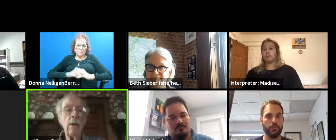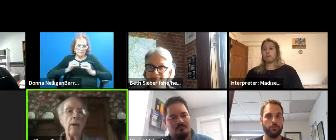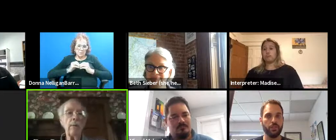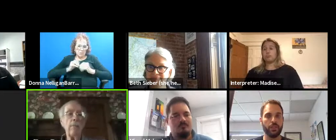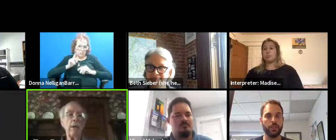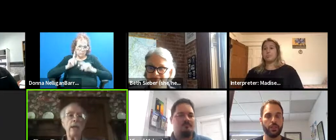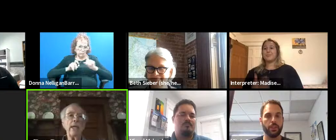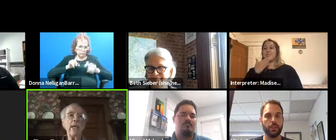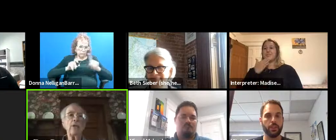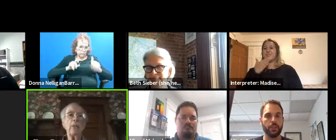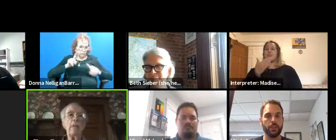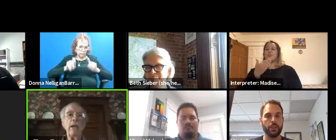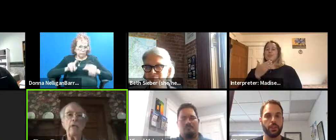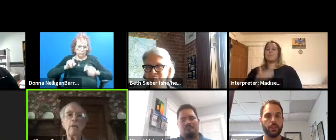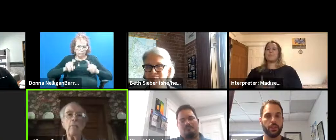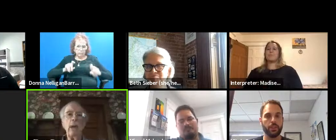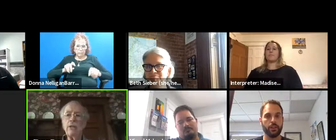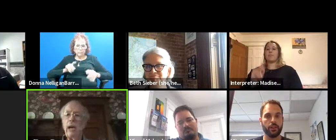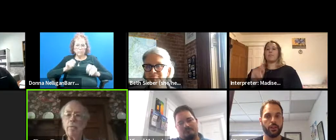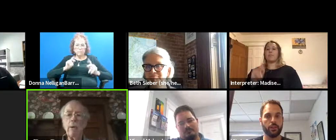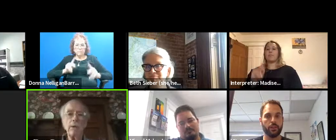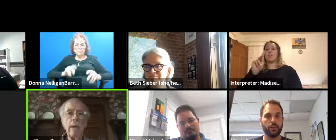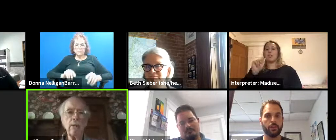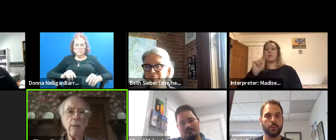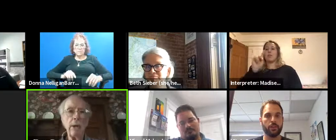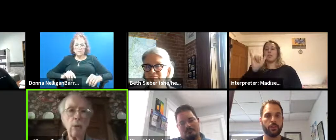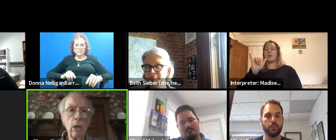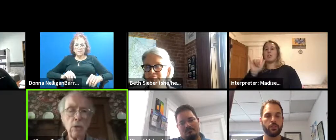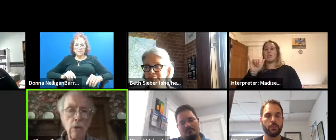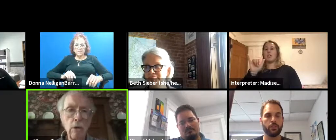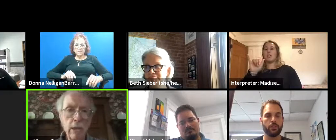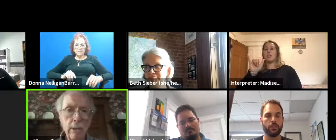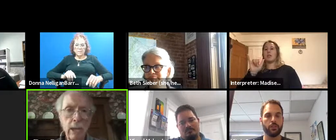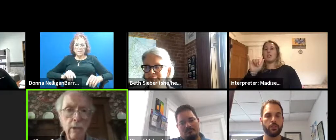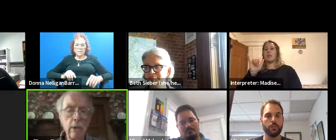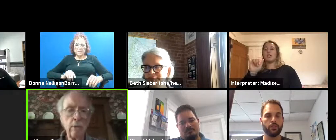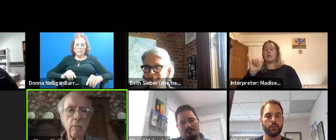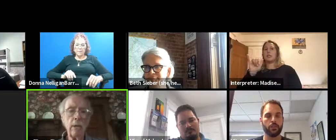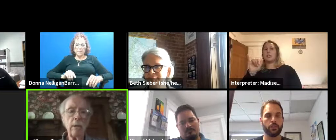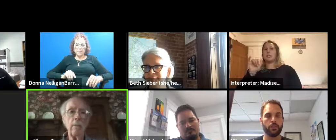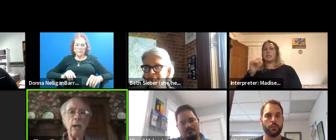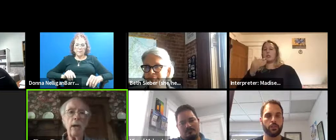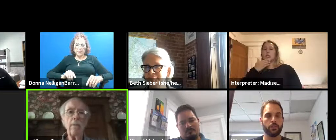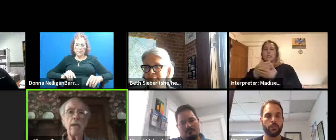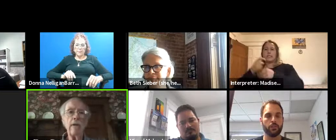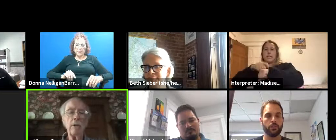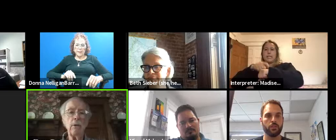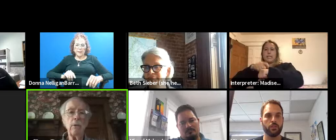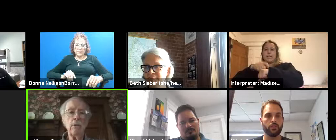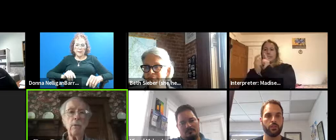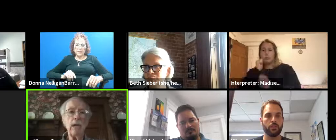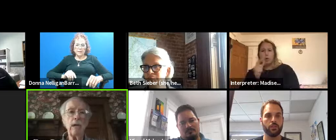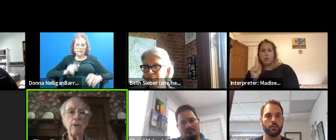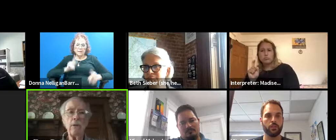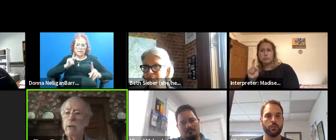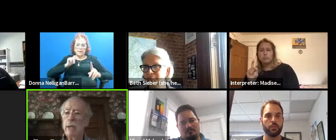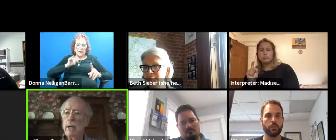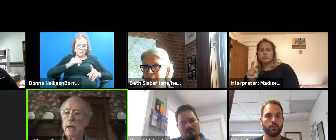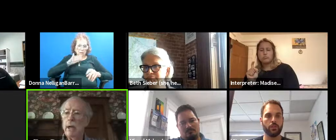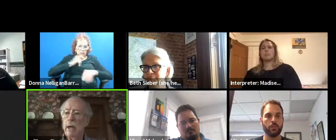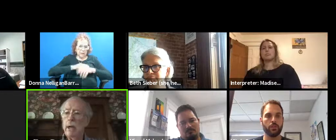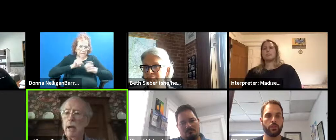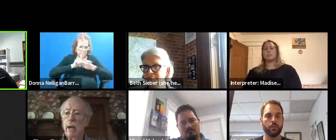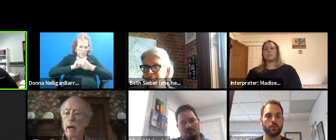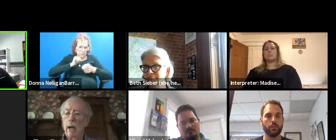Thank you all. Katie, is there a time is better or worse for you if I come down? Mid-afternoon, would mid-afternoon be